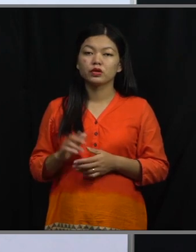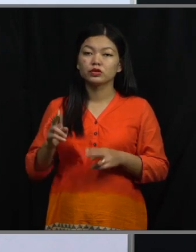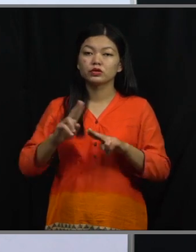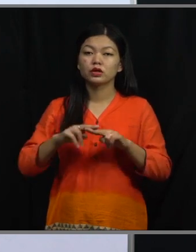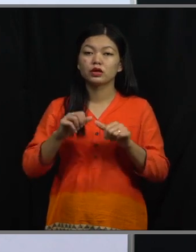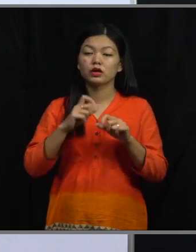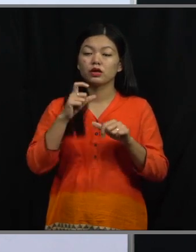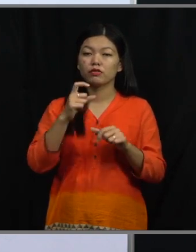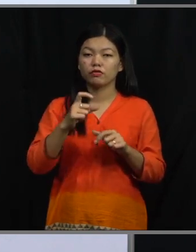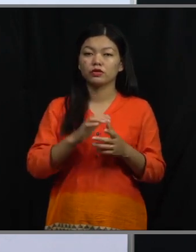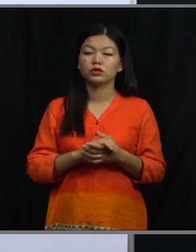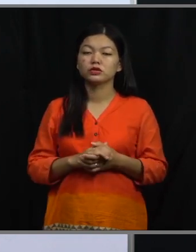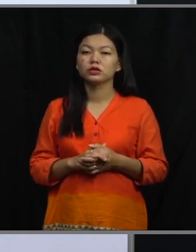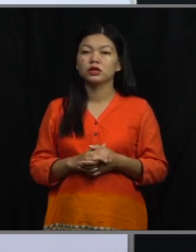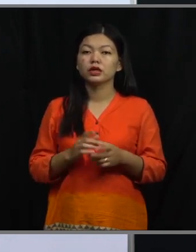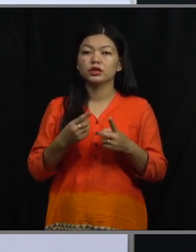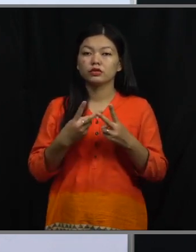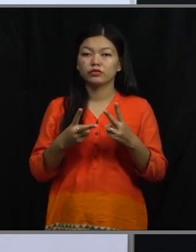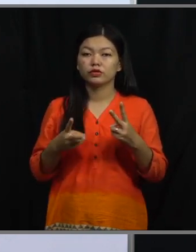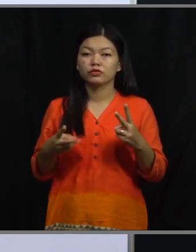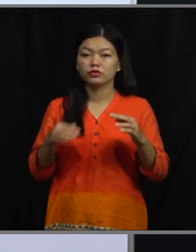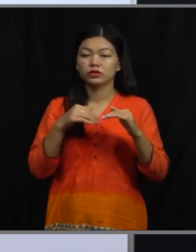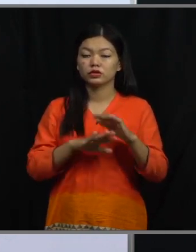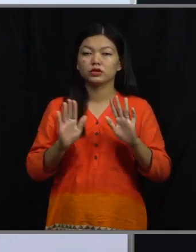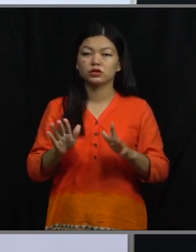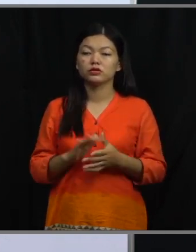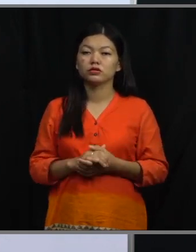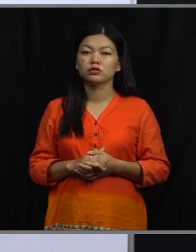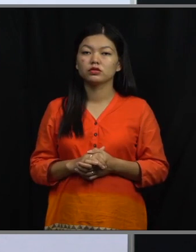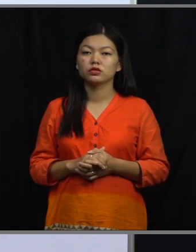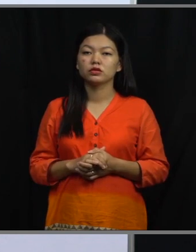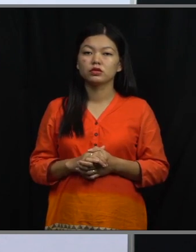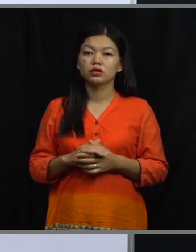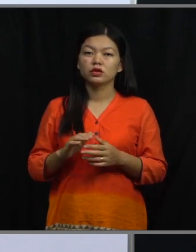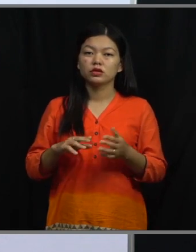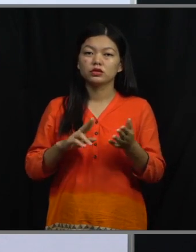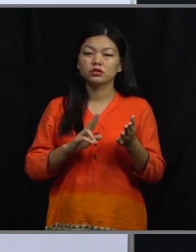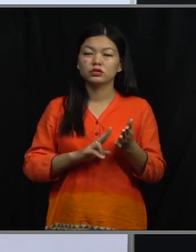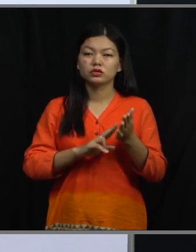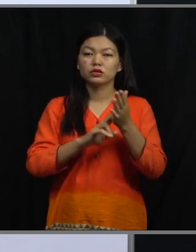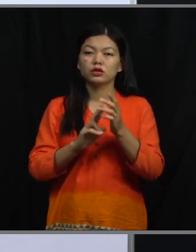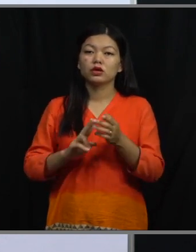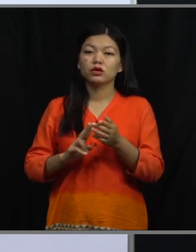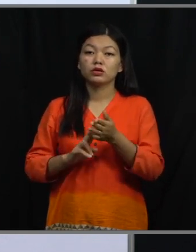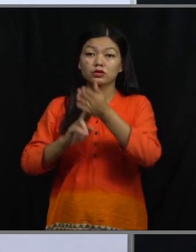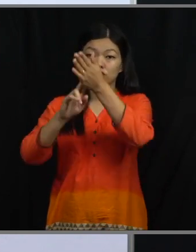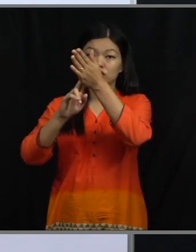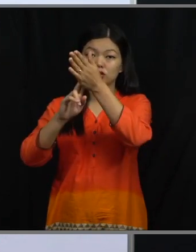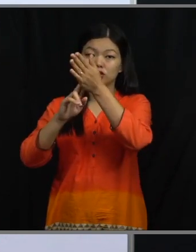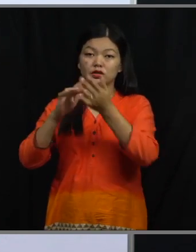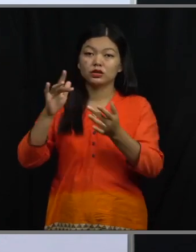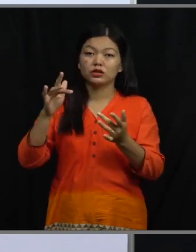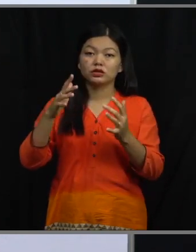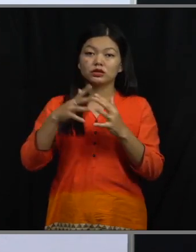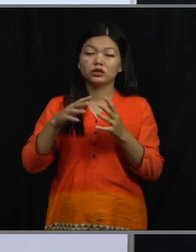which differentiates between them. Now, among these northern, central, southern, and eastern zones, okay, I would